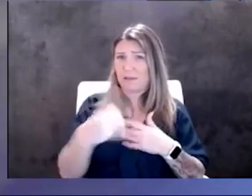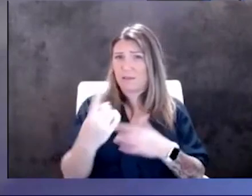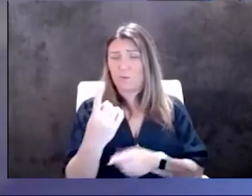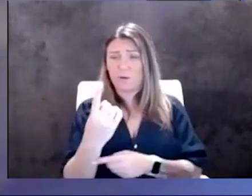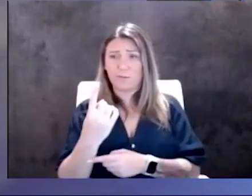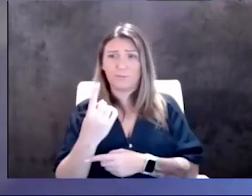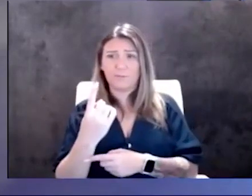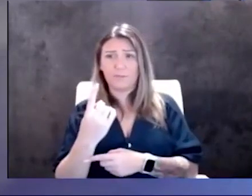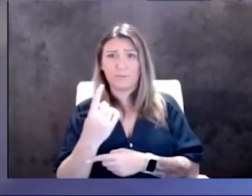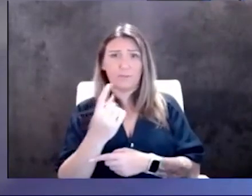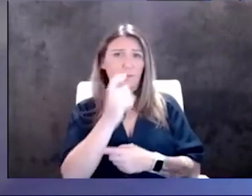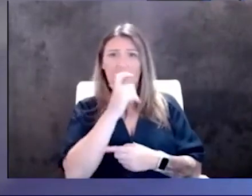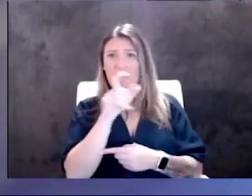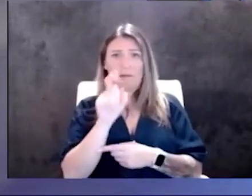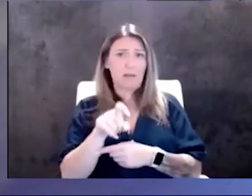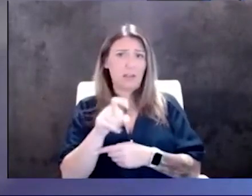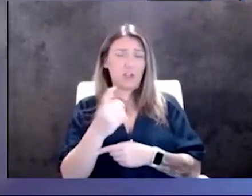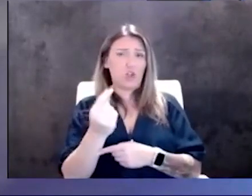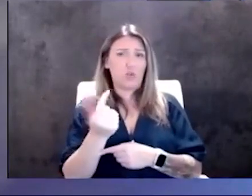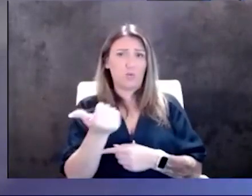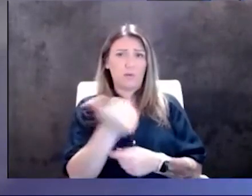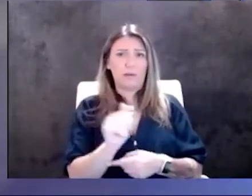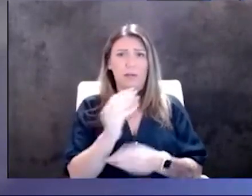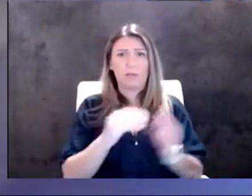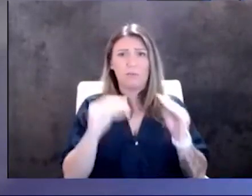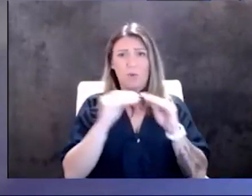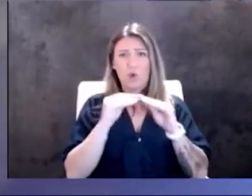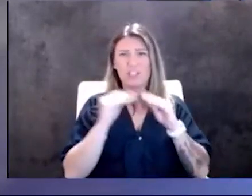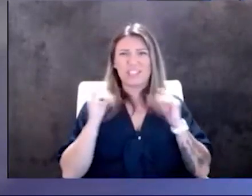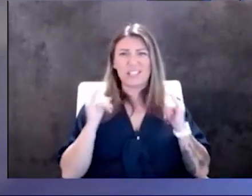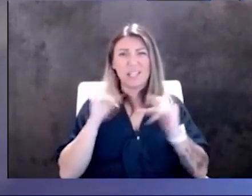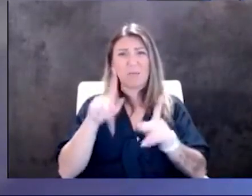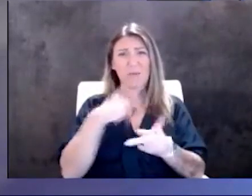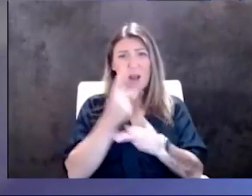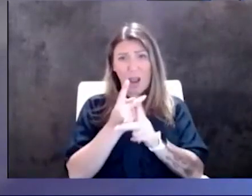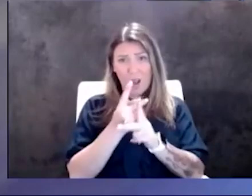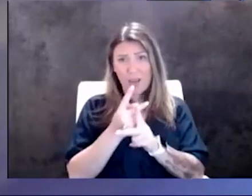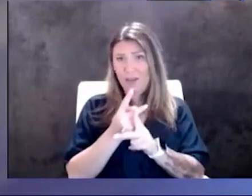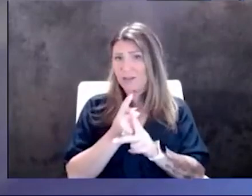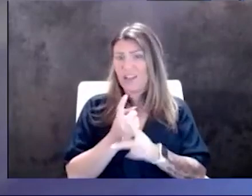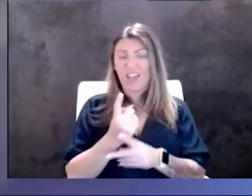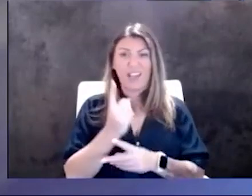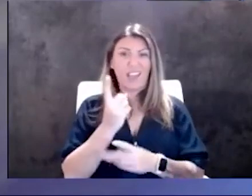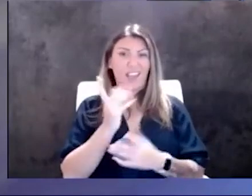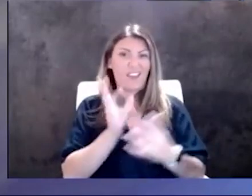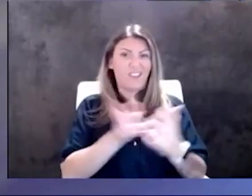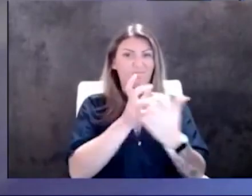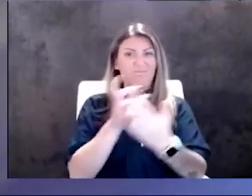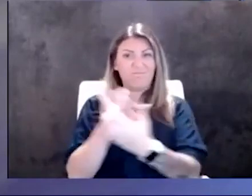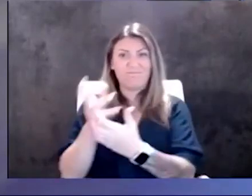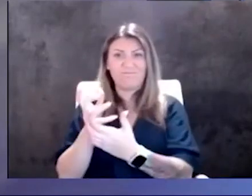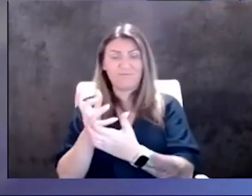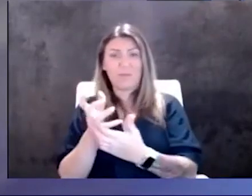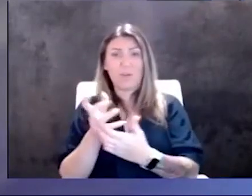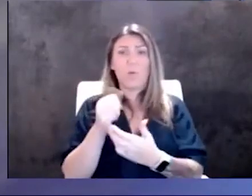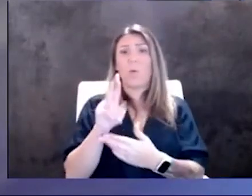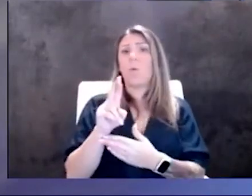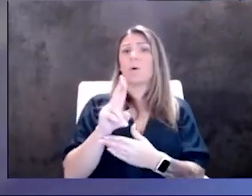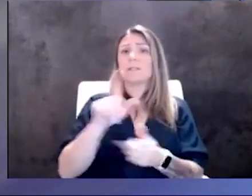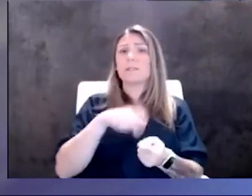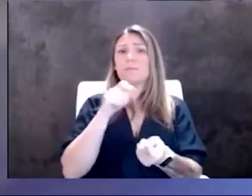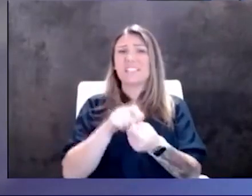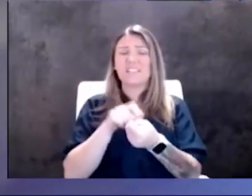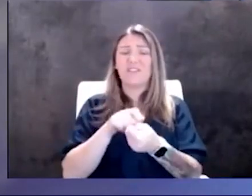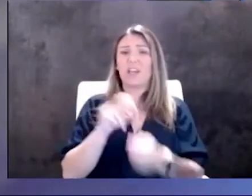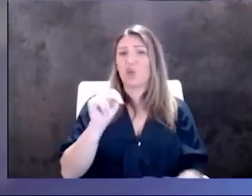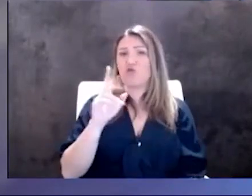didn't have to do that anymore? But my question is it the same type of, is it one size fits all, or is this specific device for neuropathy and then there's